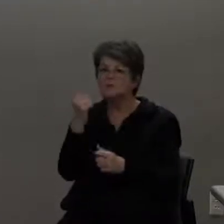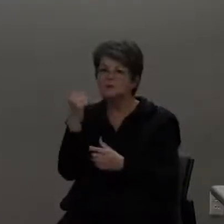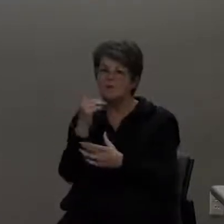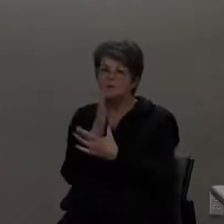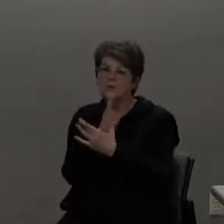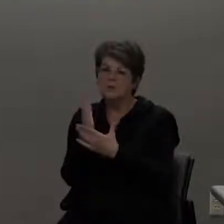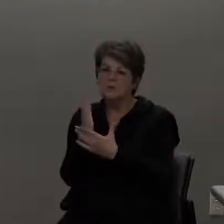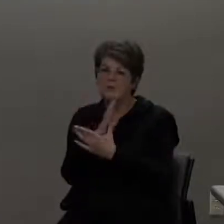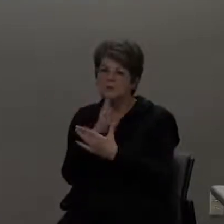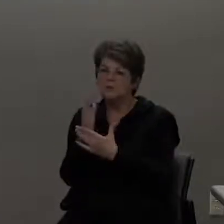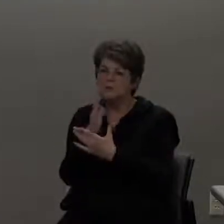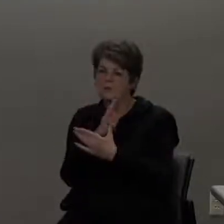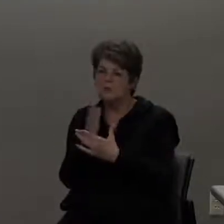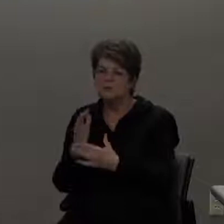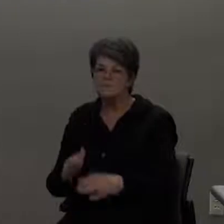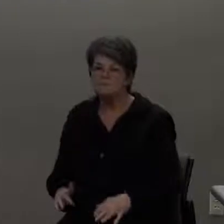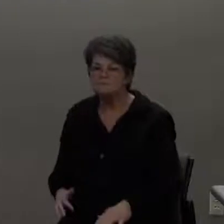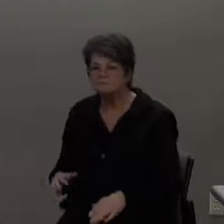between.